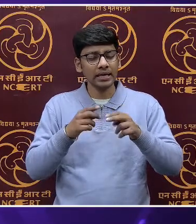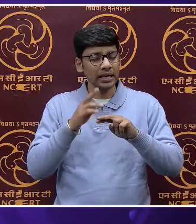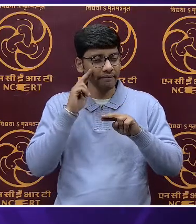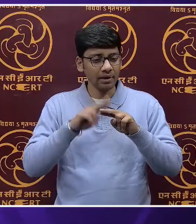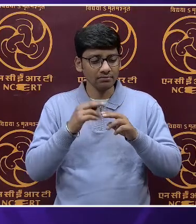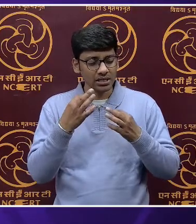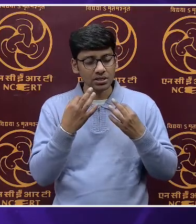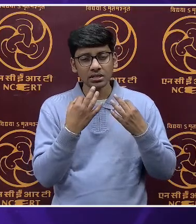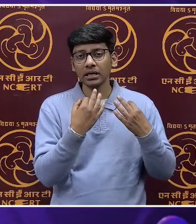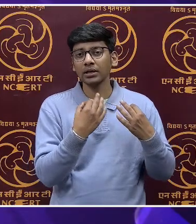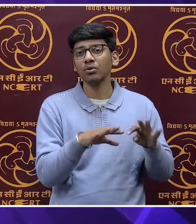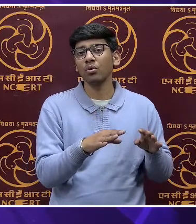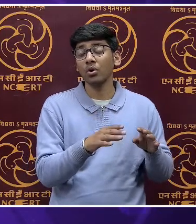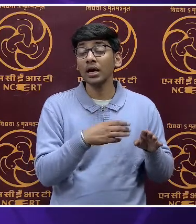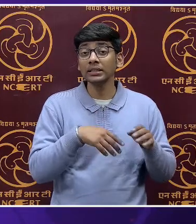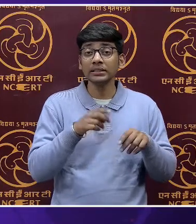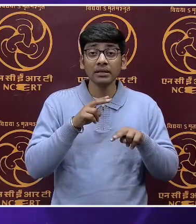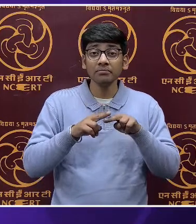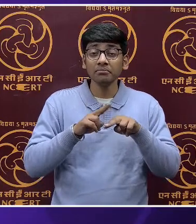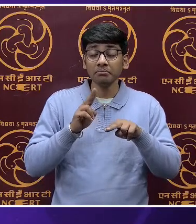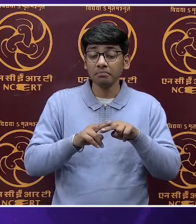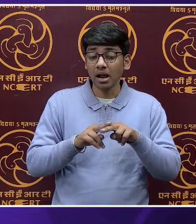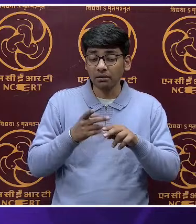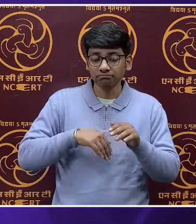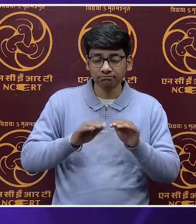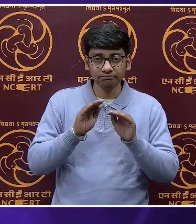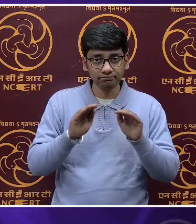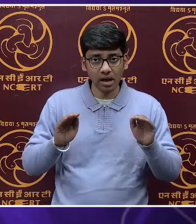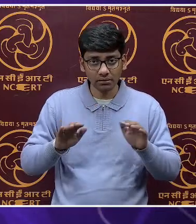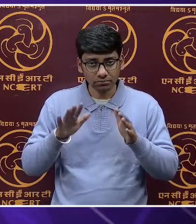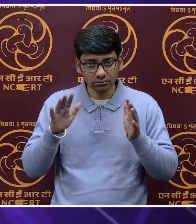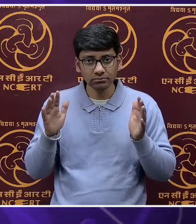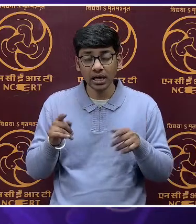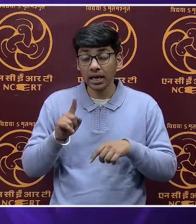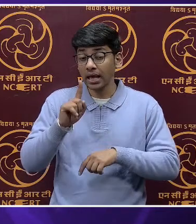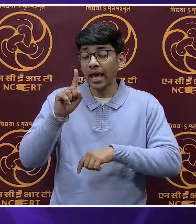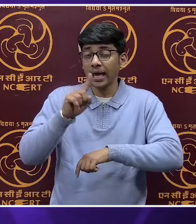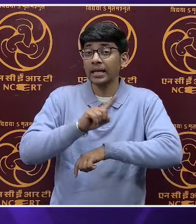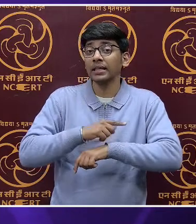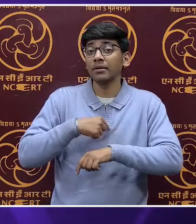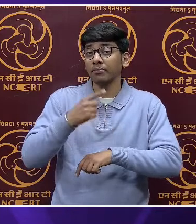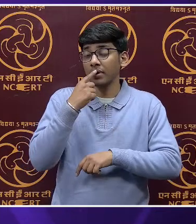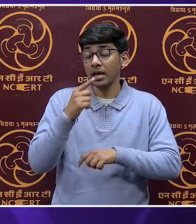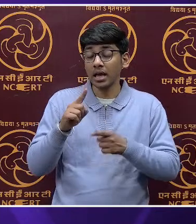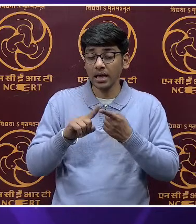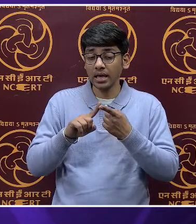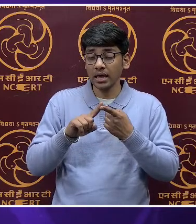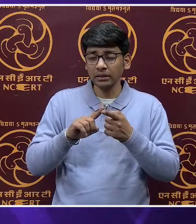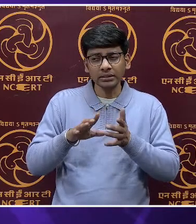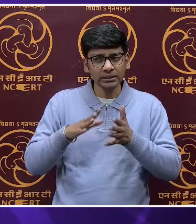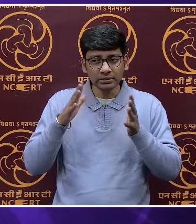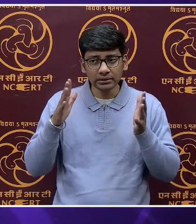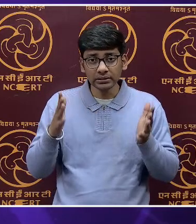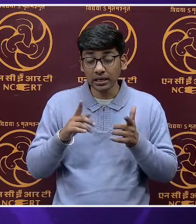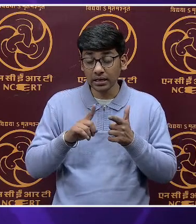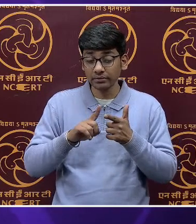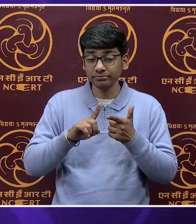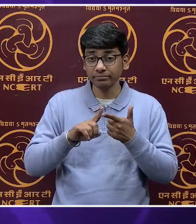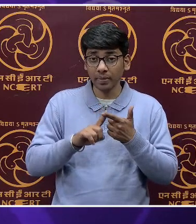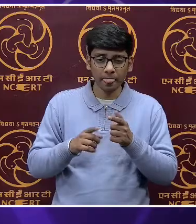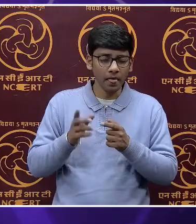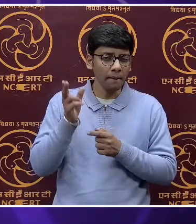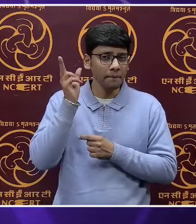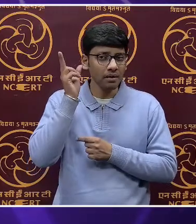his student as well. Then one day what happened? He encouraged Evelyn, but she was not able to hear the